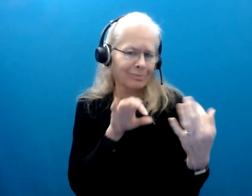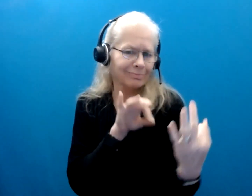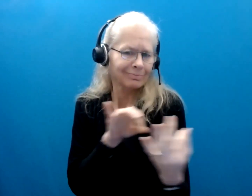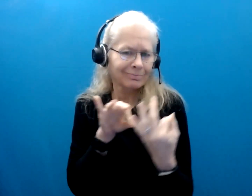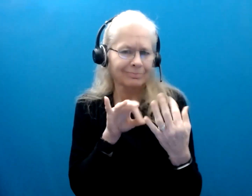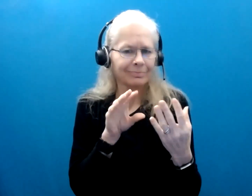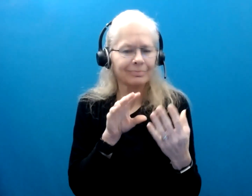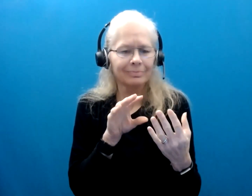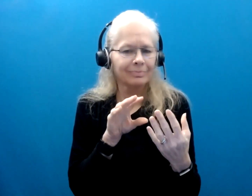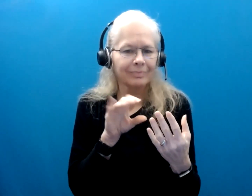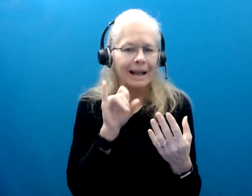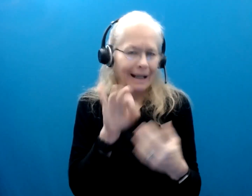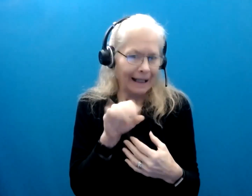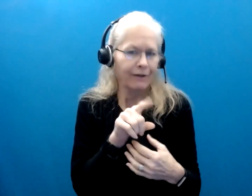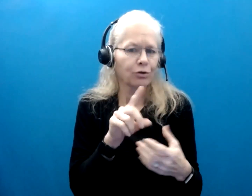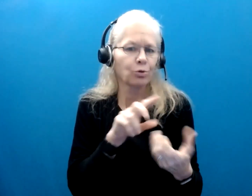1 process.